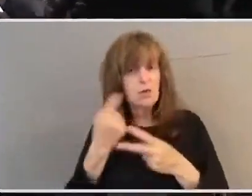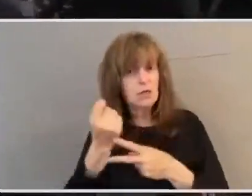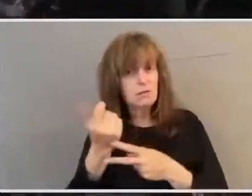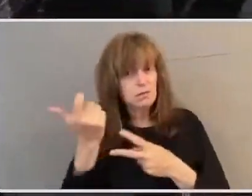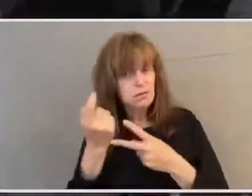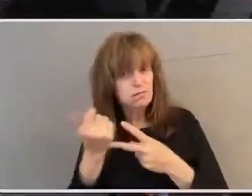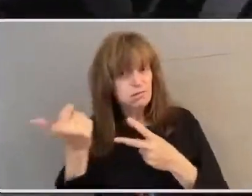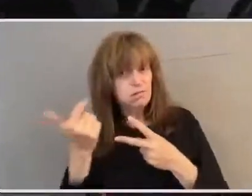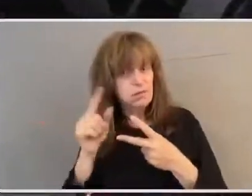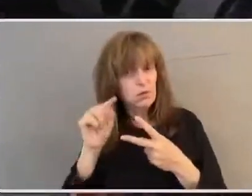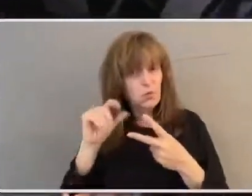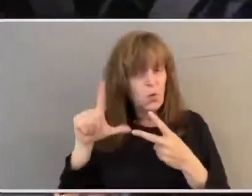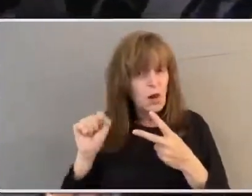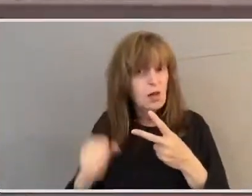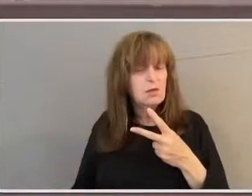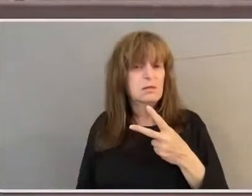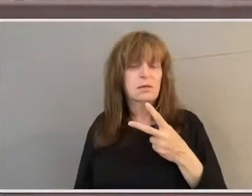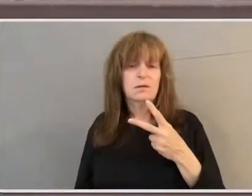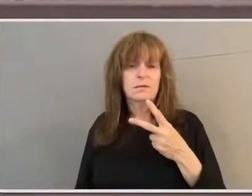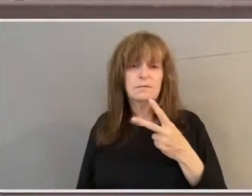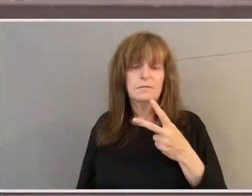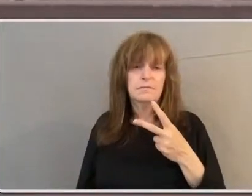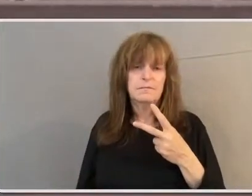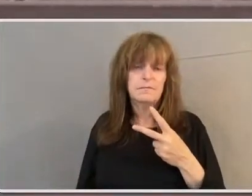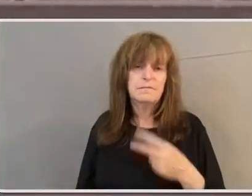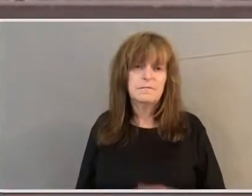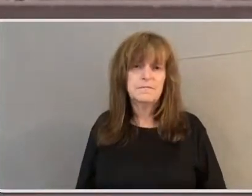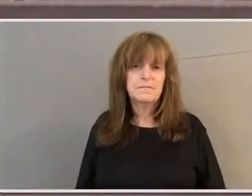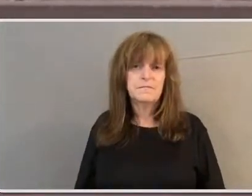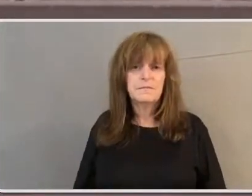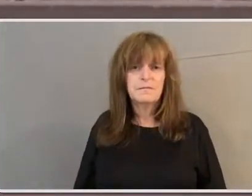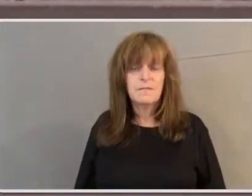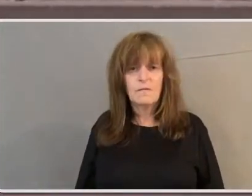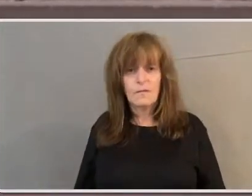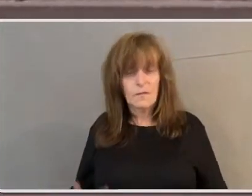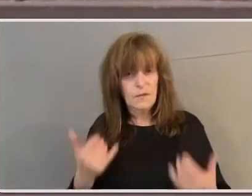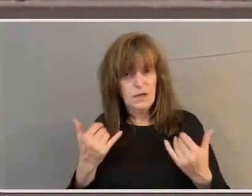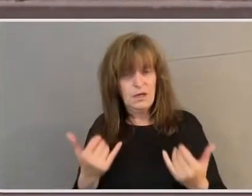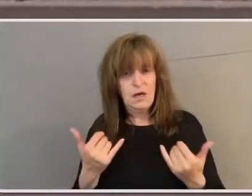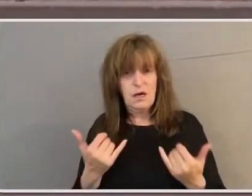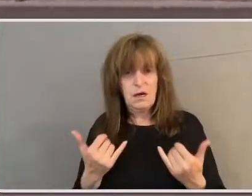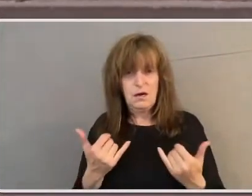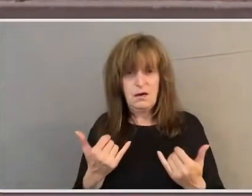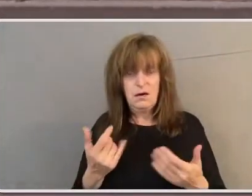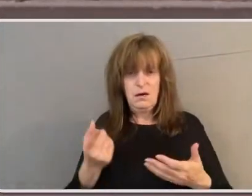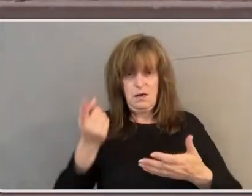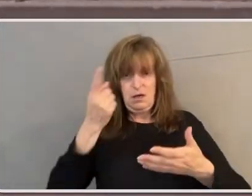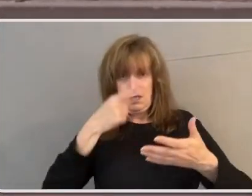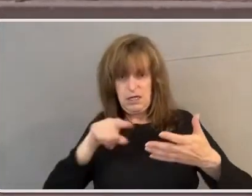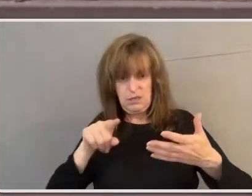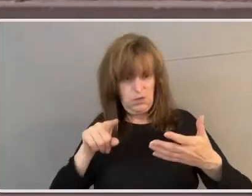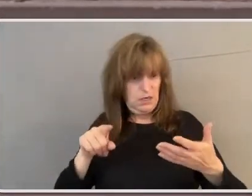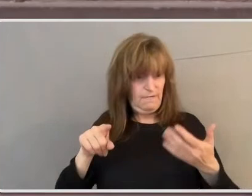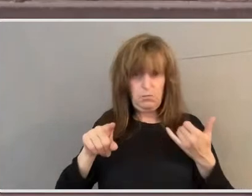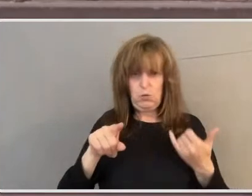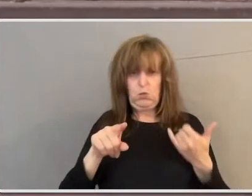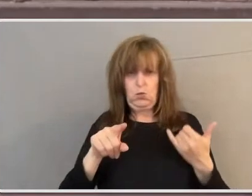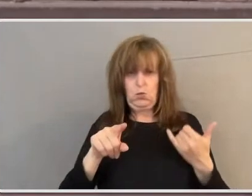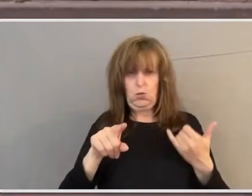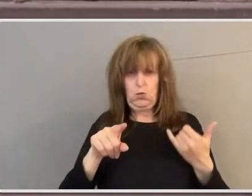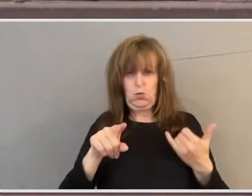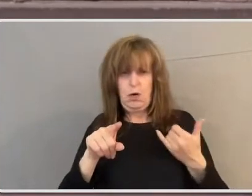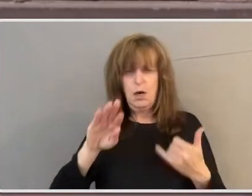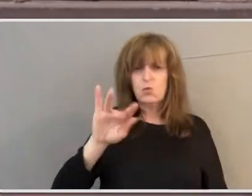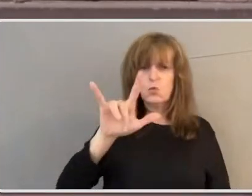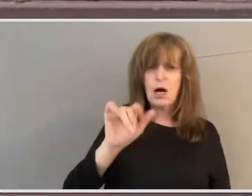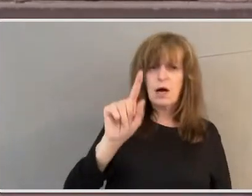And a week today, on July the 1st, we're cutting the gas tax by another